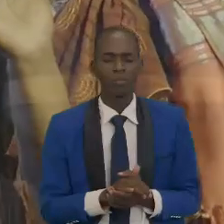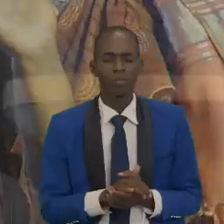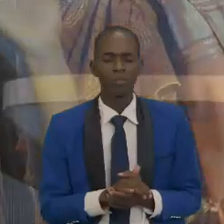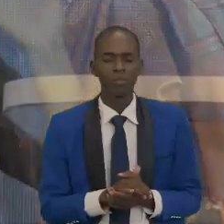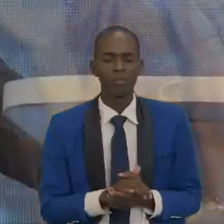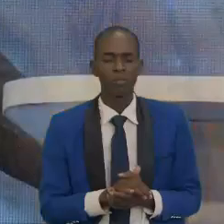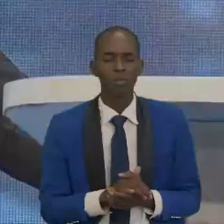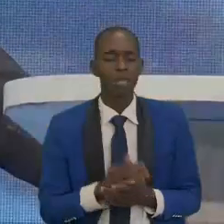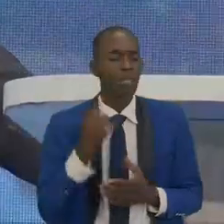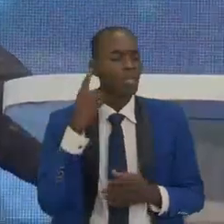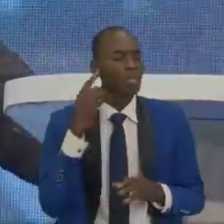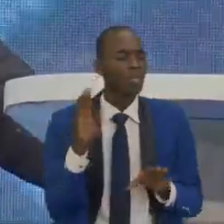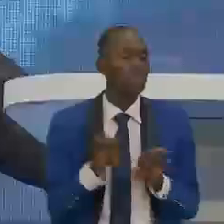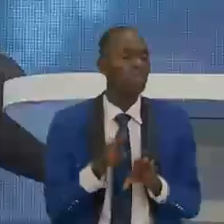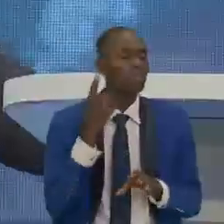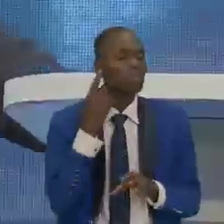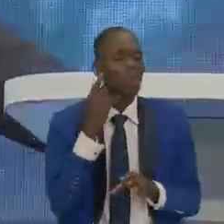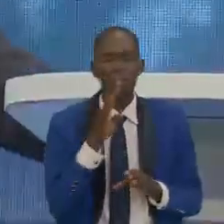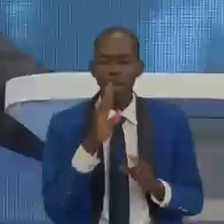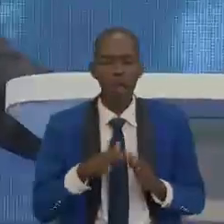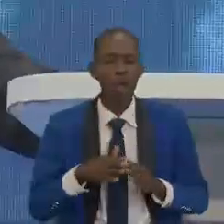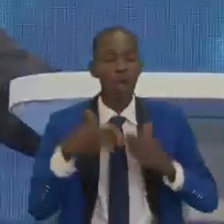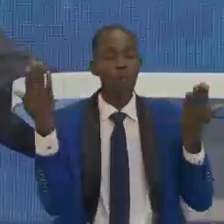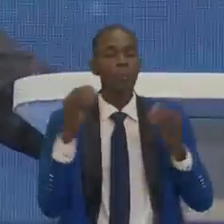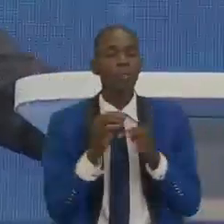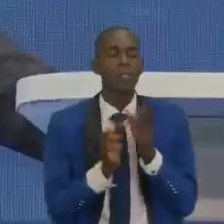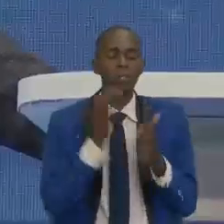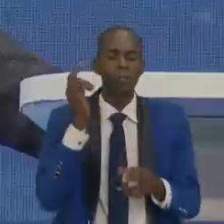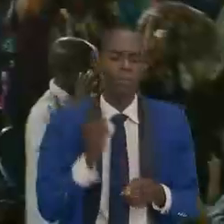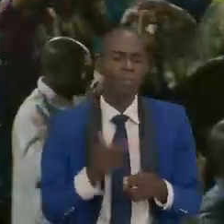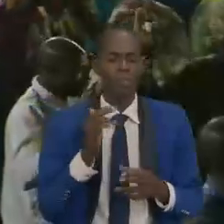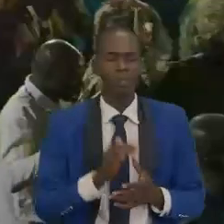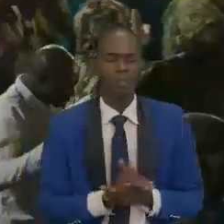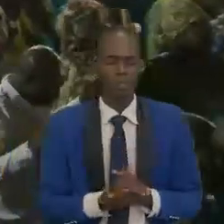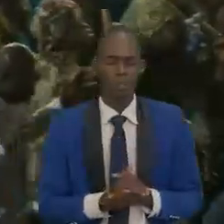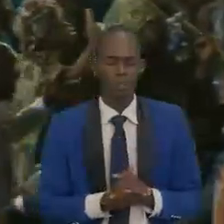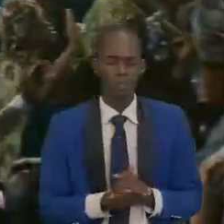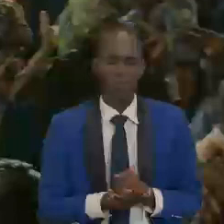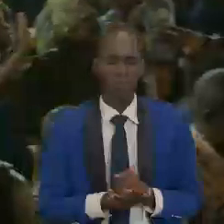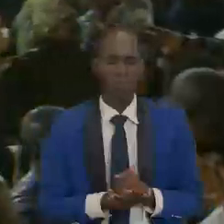Deaf ears, be opened in Jesus' name.